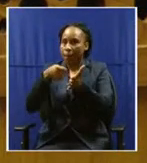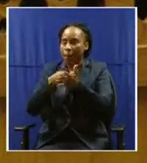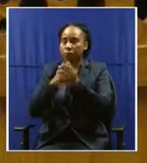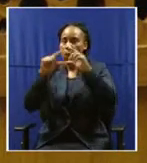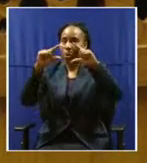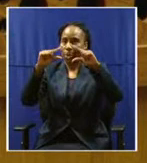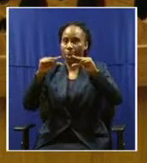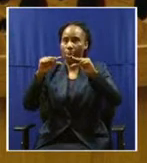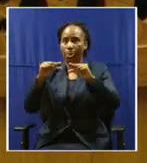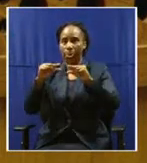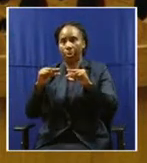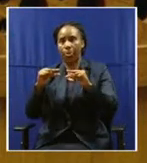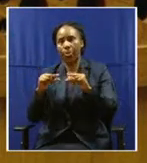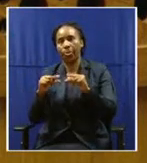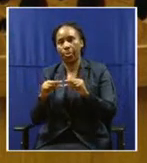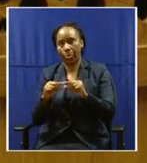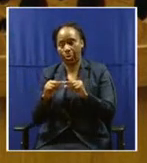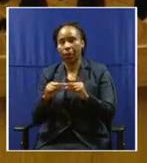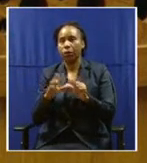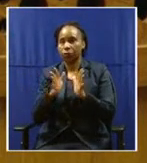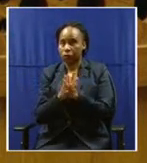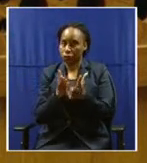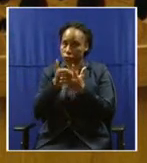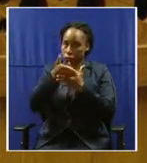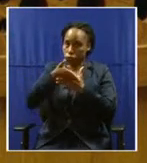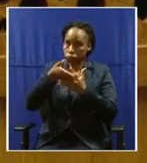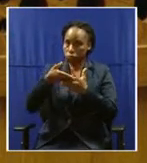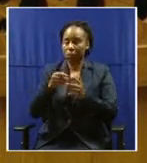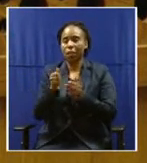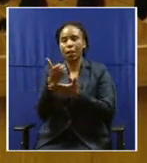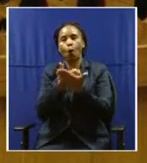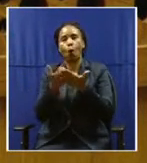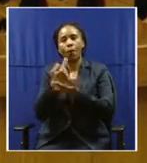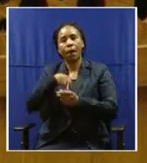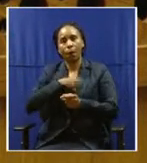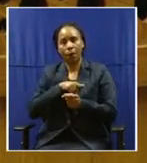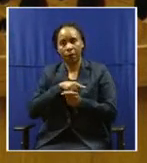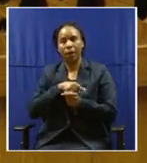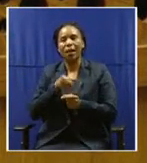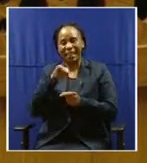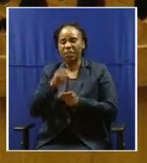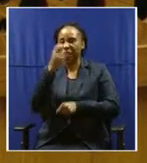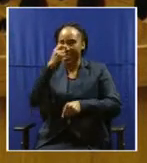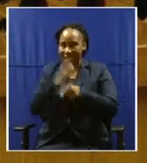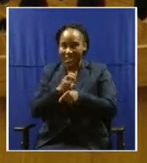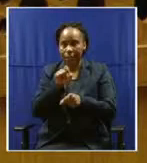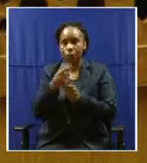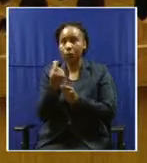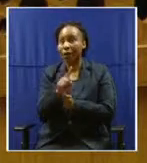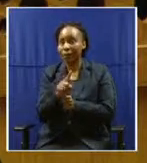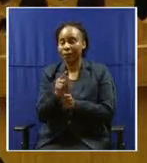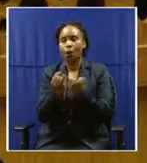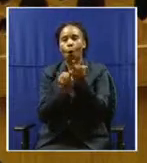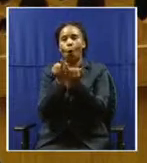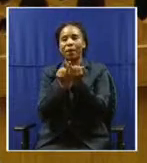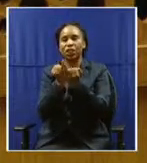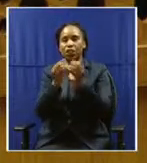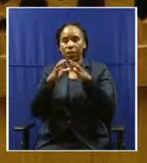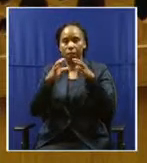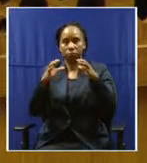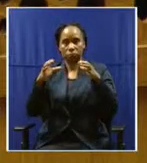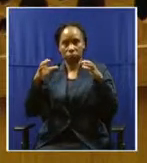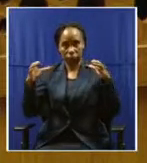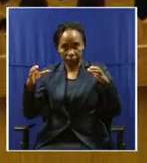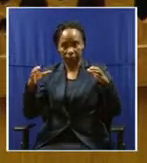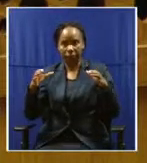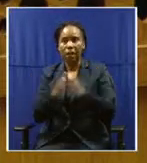entry into our economy. They are necessary also to increase competition, to stimulate